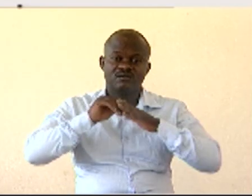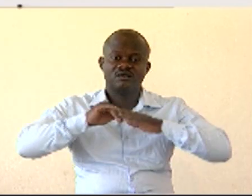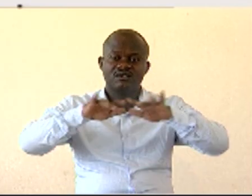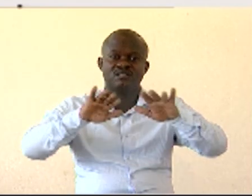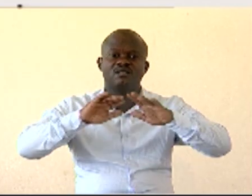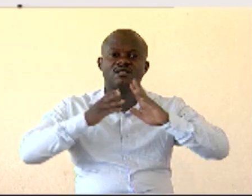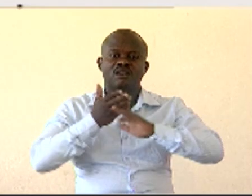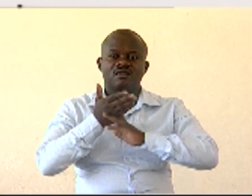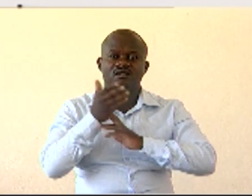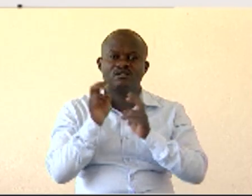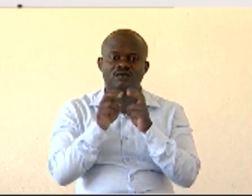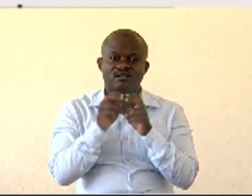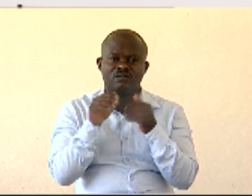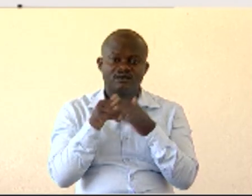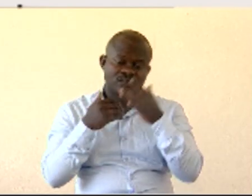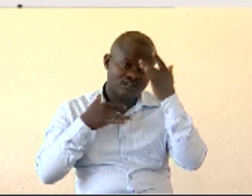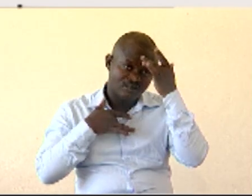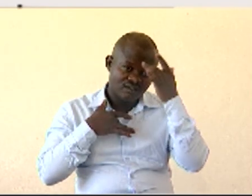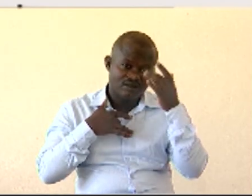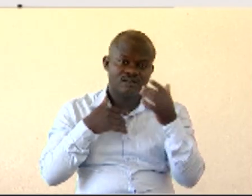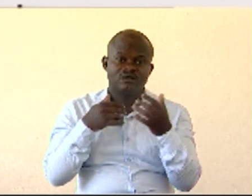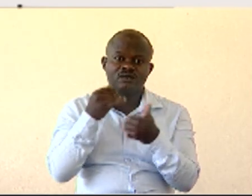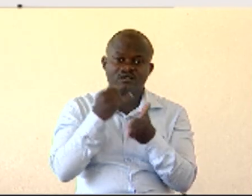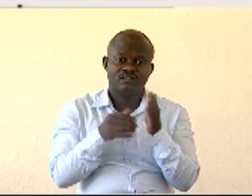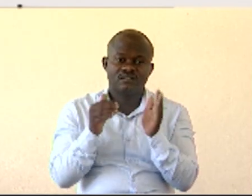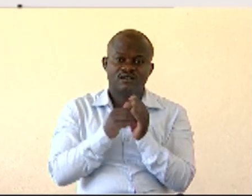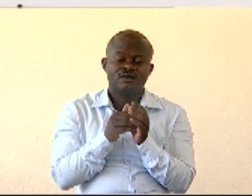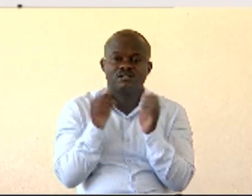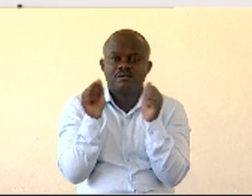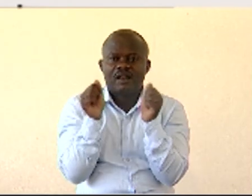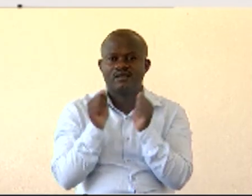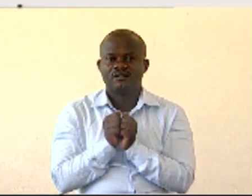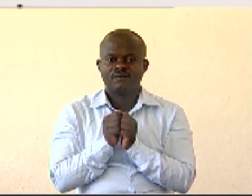through contaminated blood, we have HIV/AIDS, and even malaria.